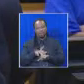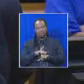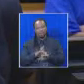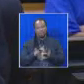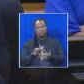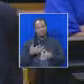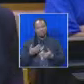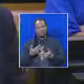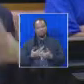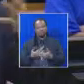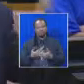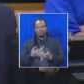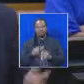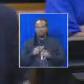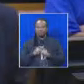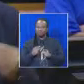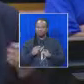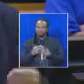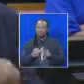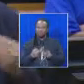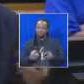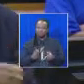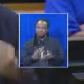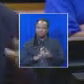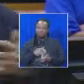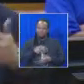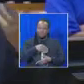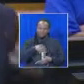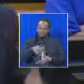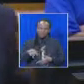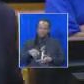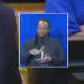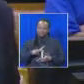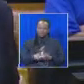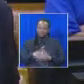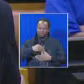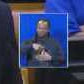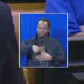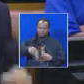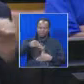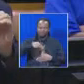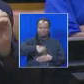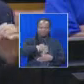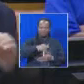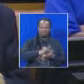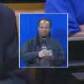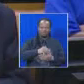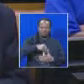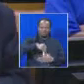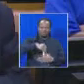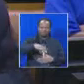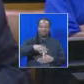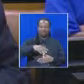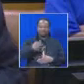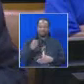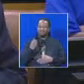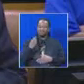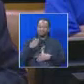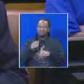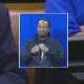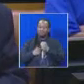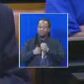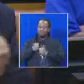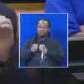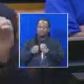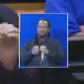a farmer needs basic resources, something like fertilizer, seed, tractors, diesel, to name but a few. In the last few years, the price of fertilizer